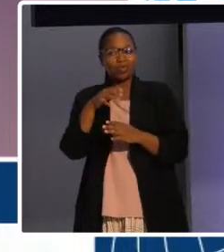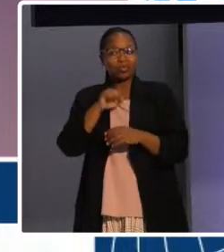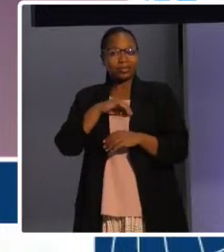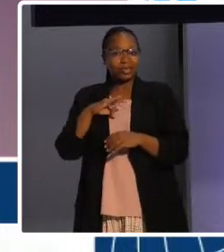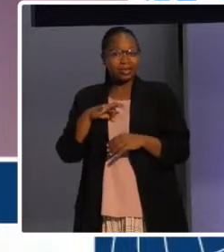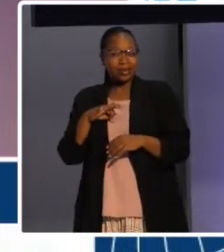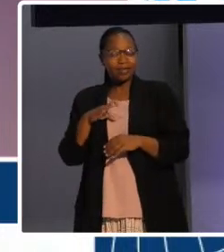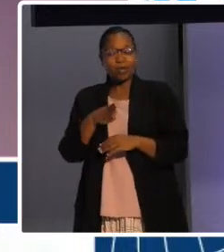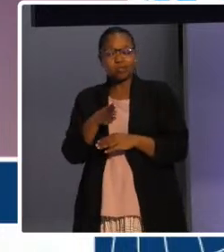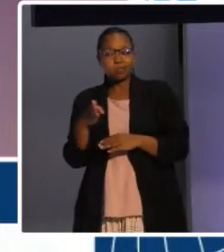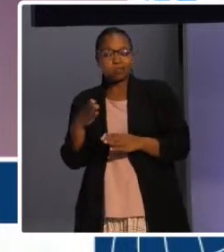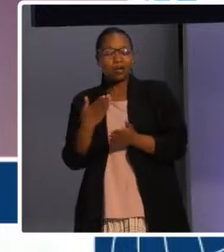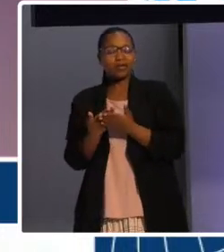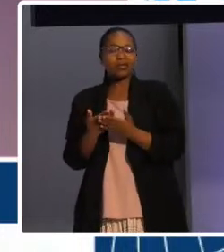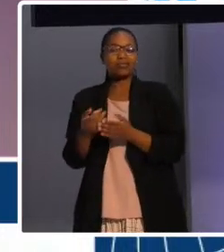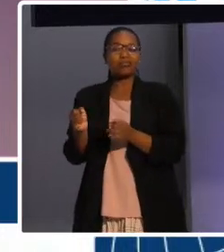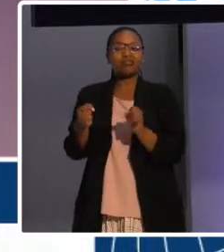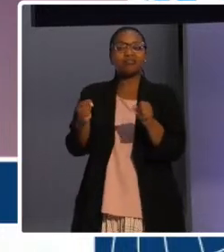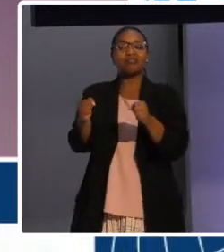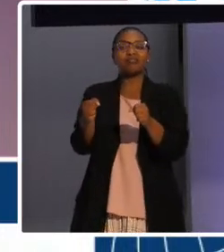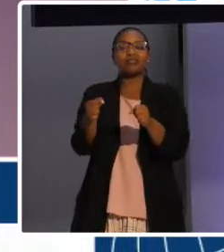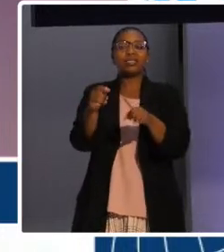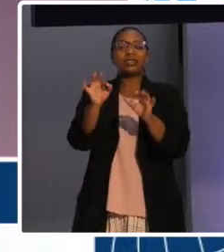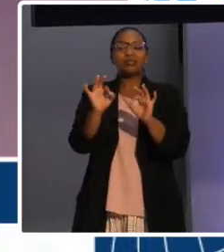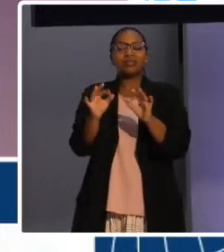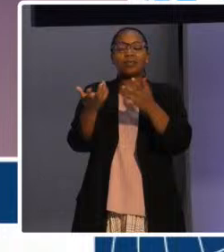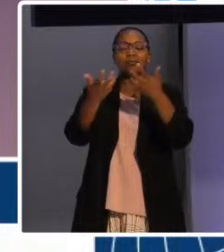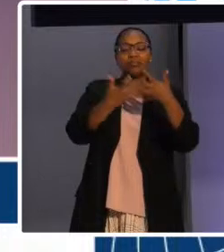democratic recession in current times.